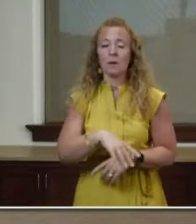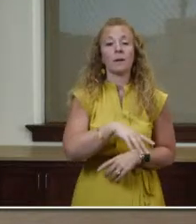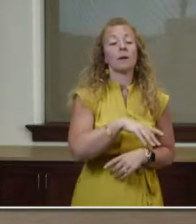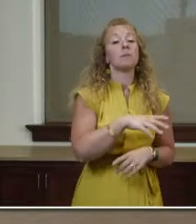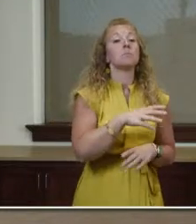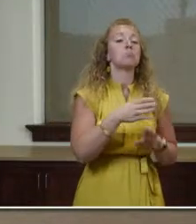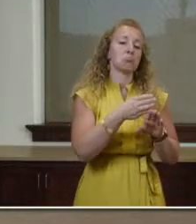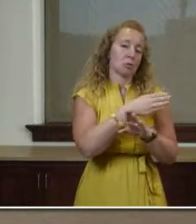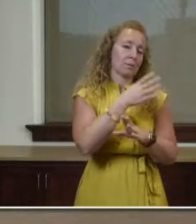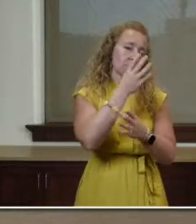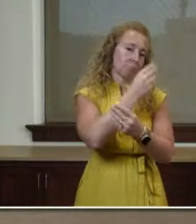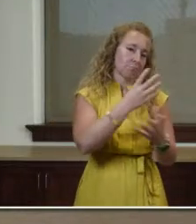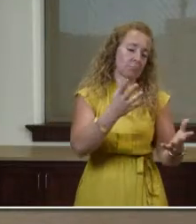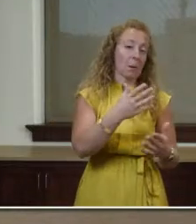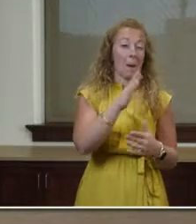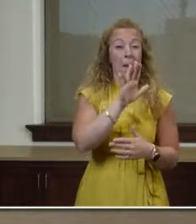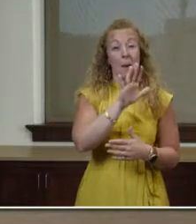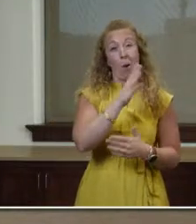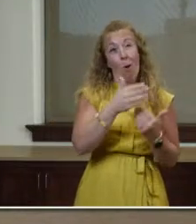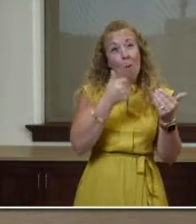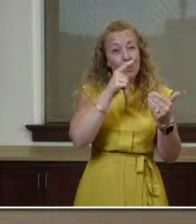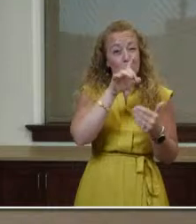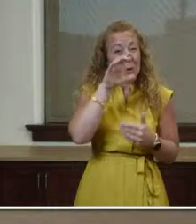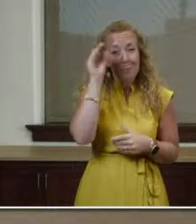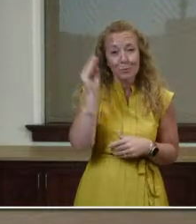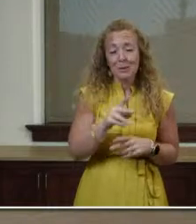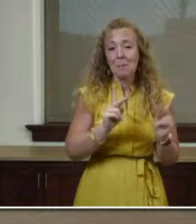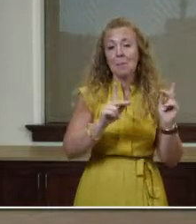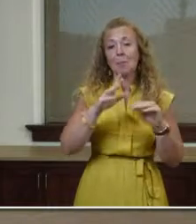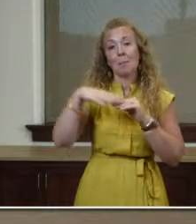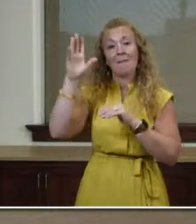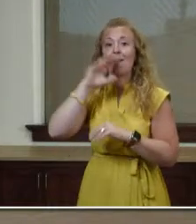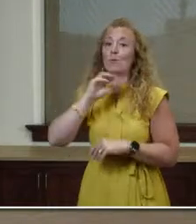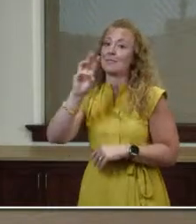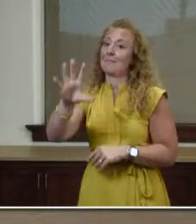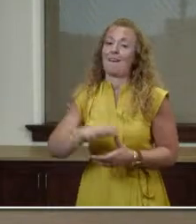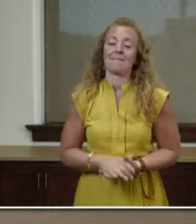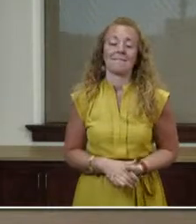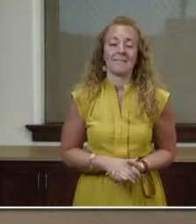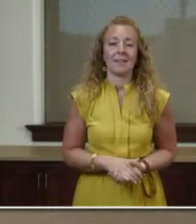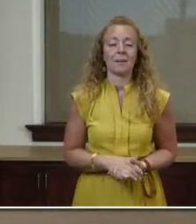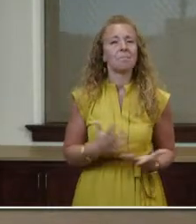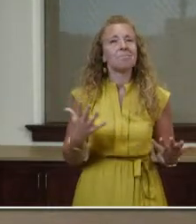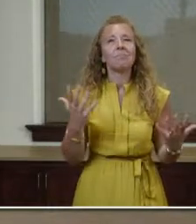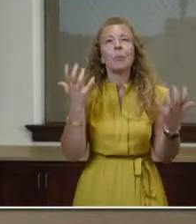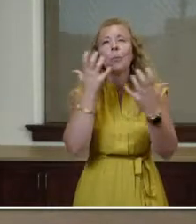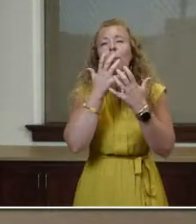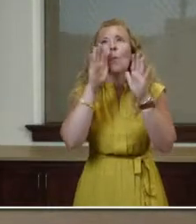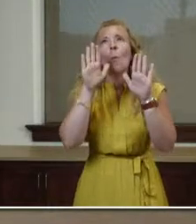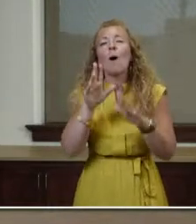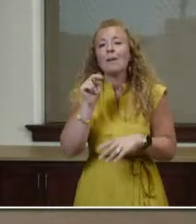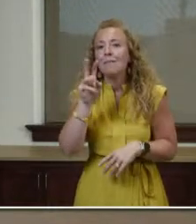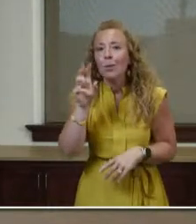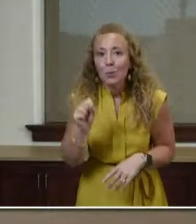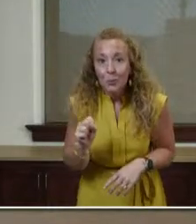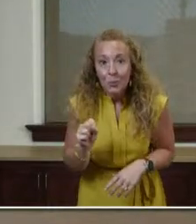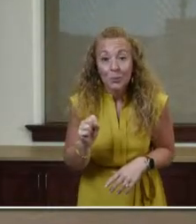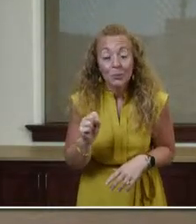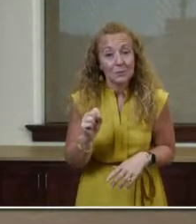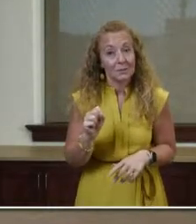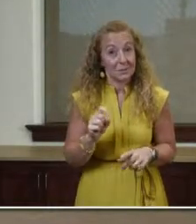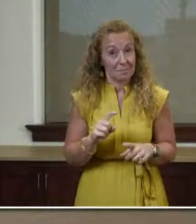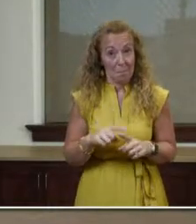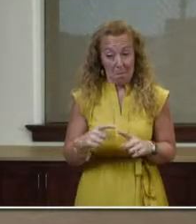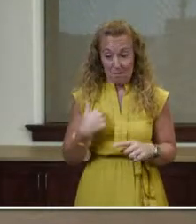as previously reported, close to 100% for people 65 and older. This is all wonderful news, but truly I won't